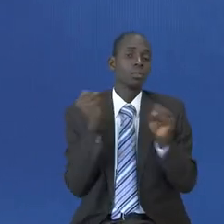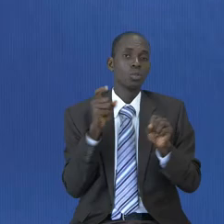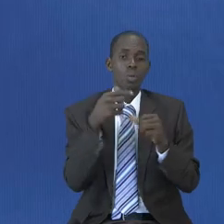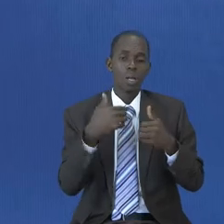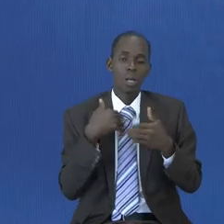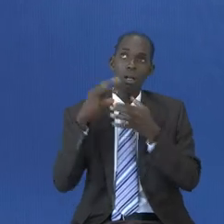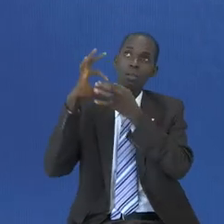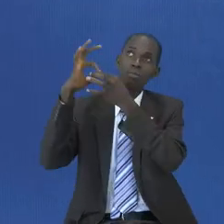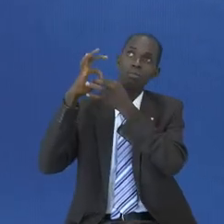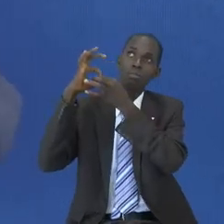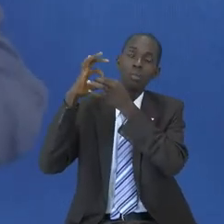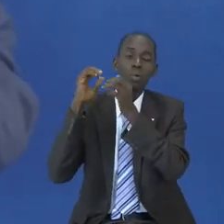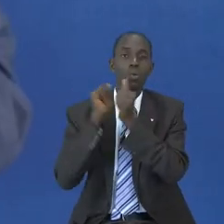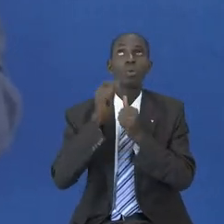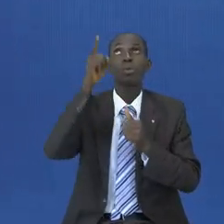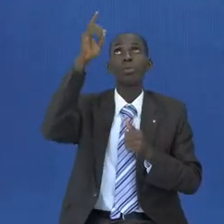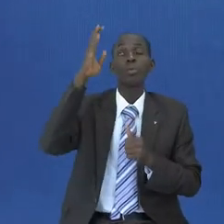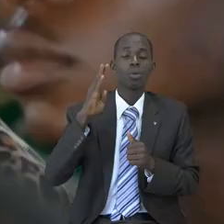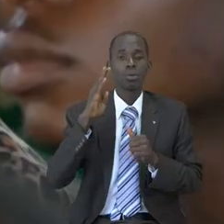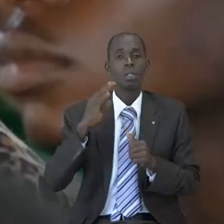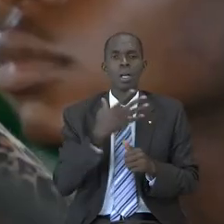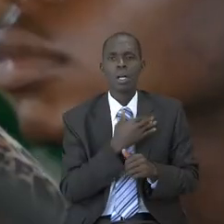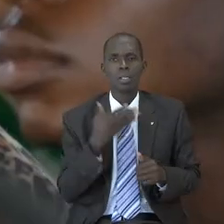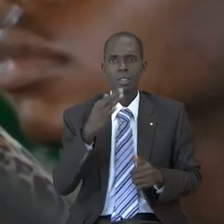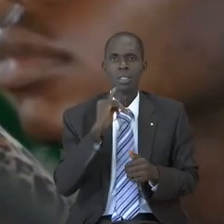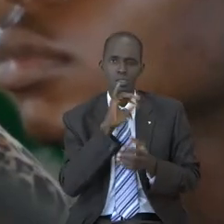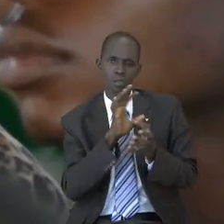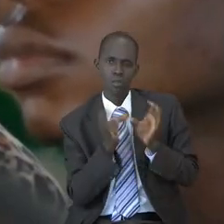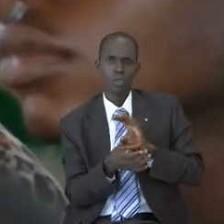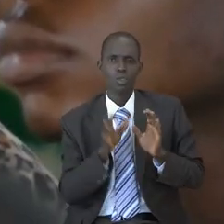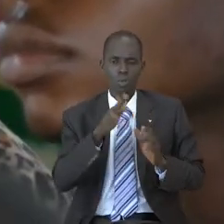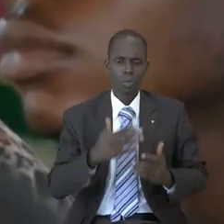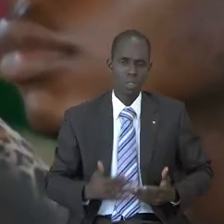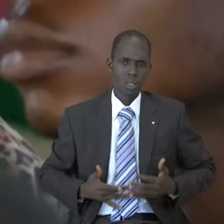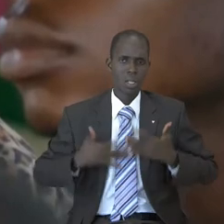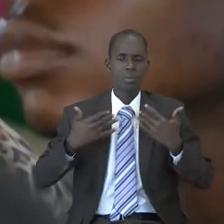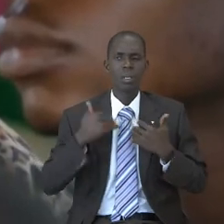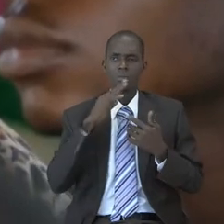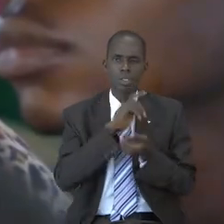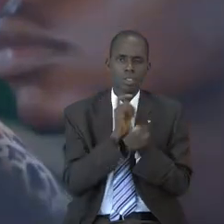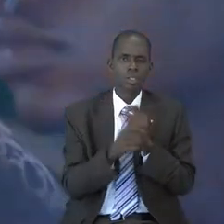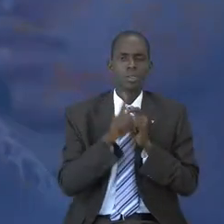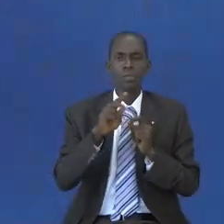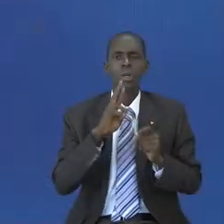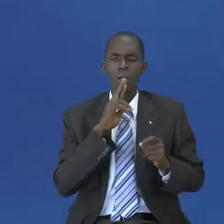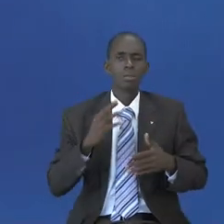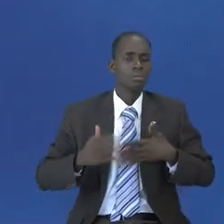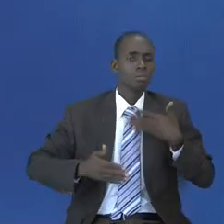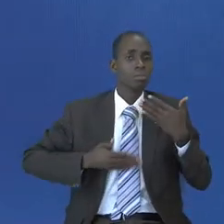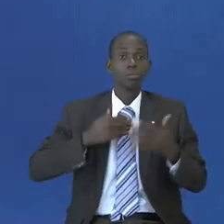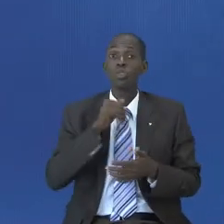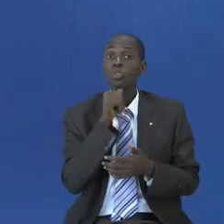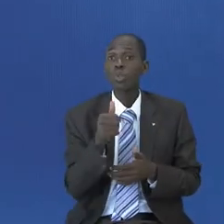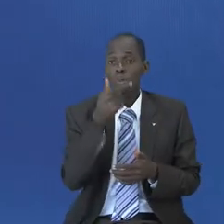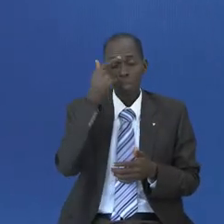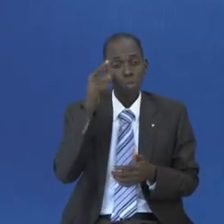with the Almighty God, if there is conversion, if your life has been turned around, and then you rejoice not because of any